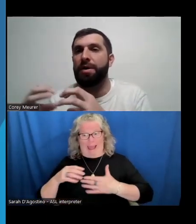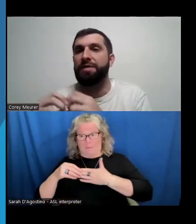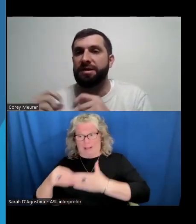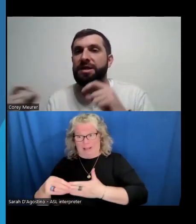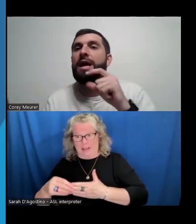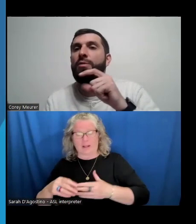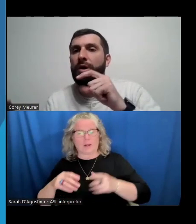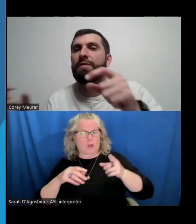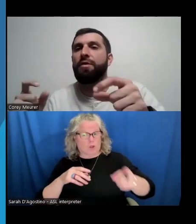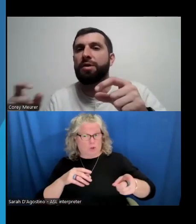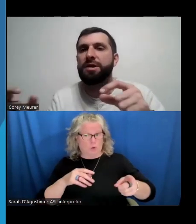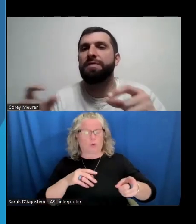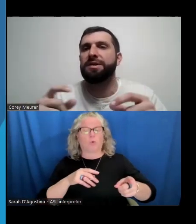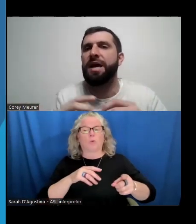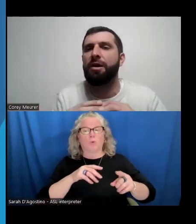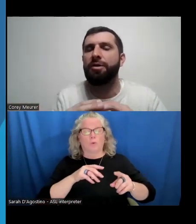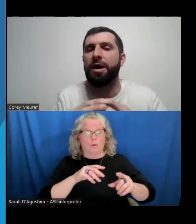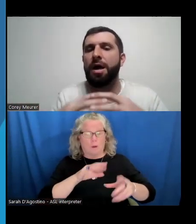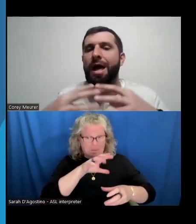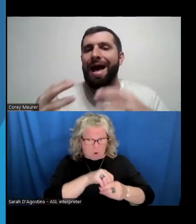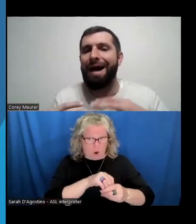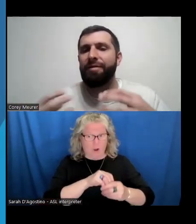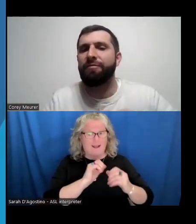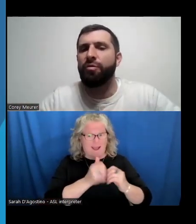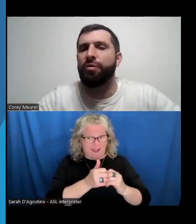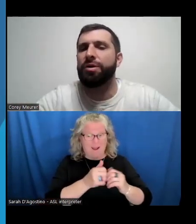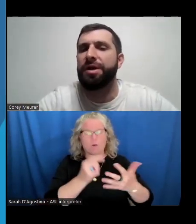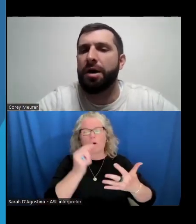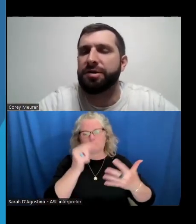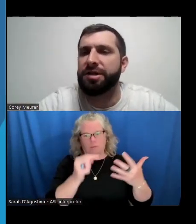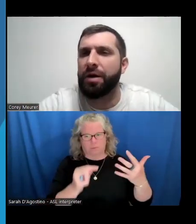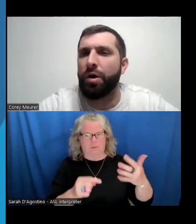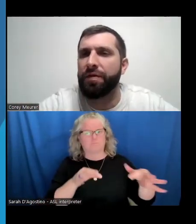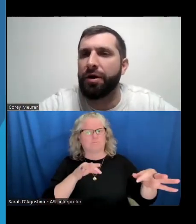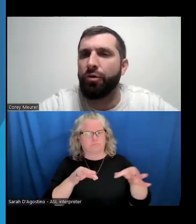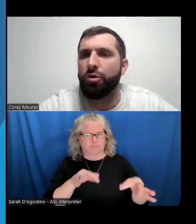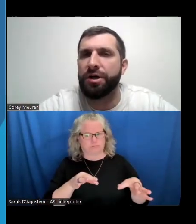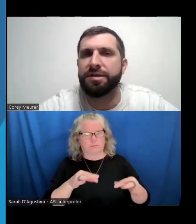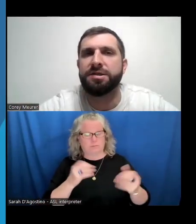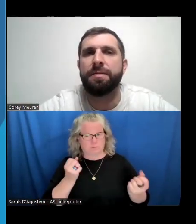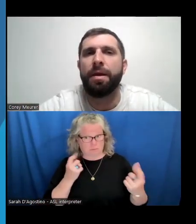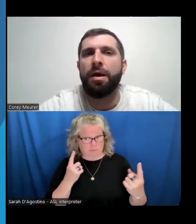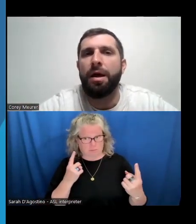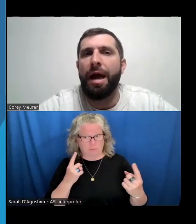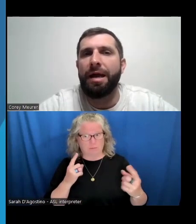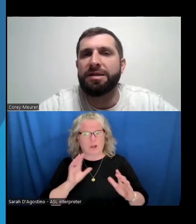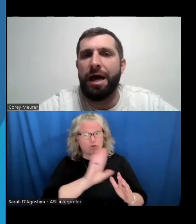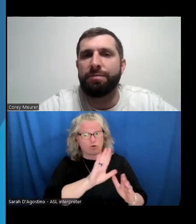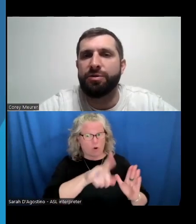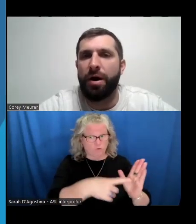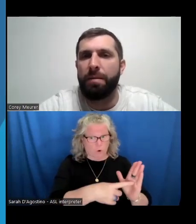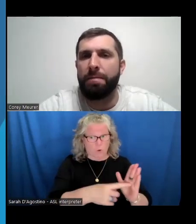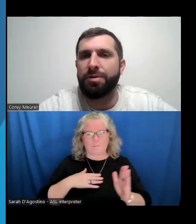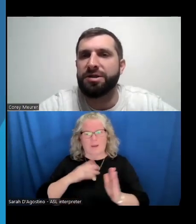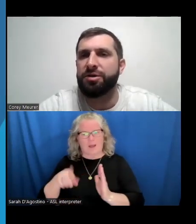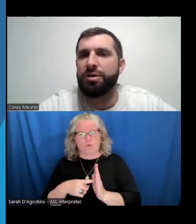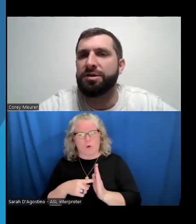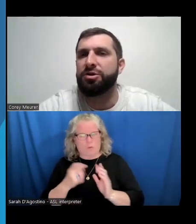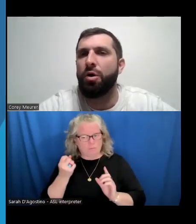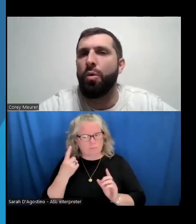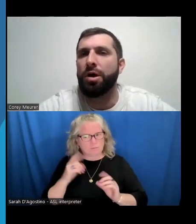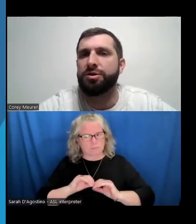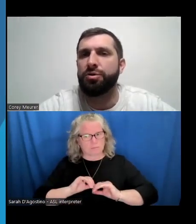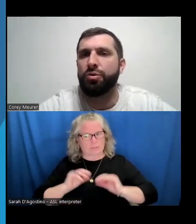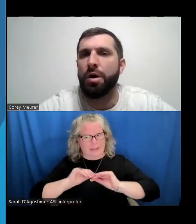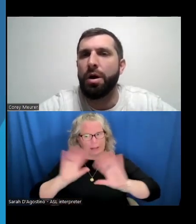able to be a part of this. Hey, we're going to focus on this area. Having everyone really understand what their role is. And at times where maybe